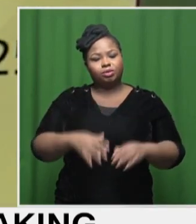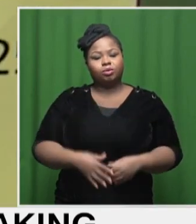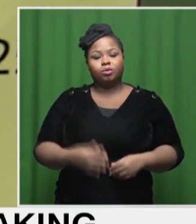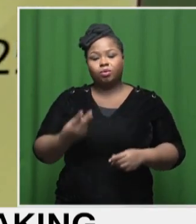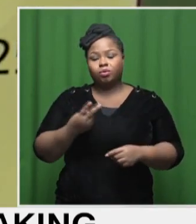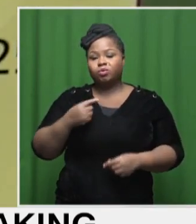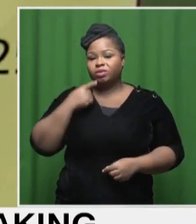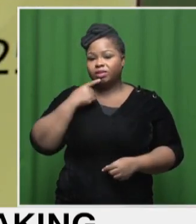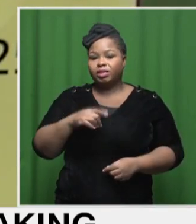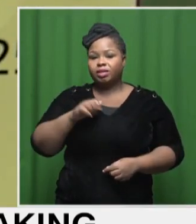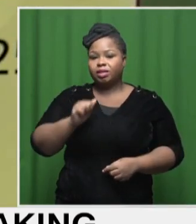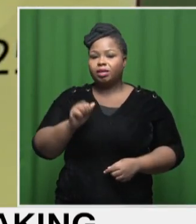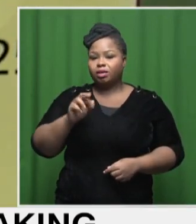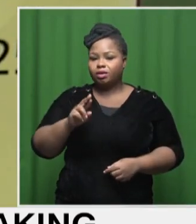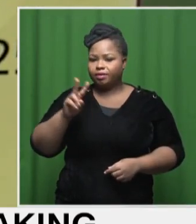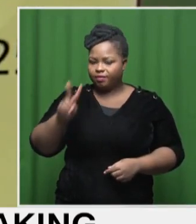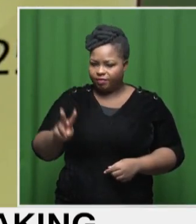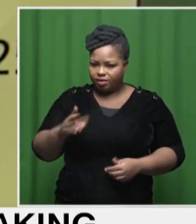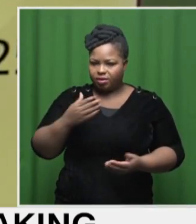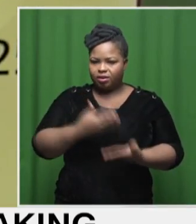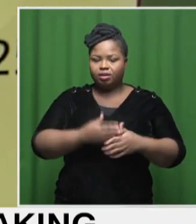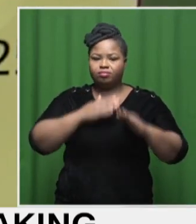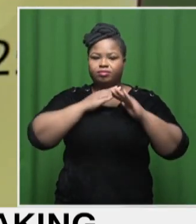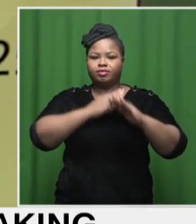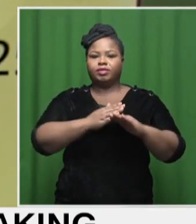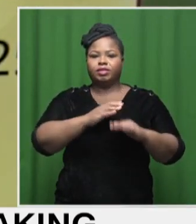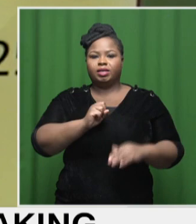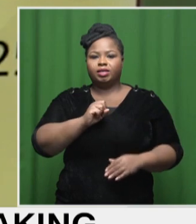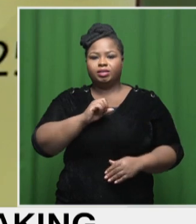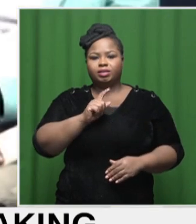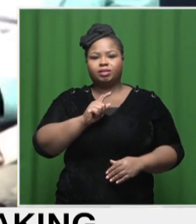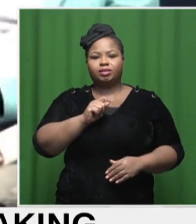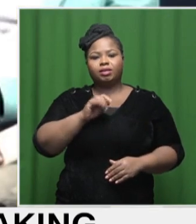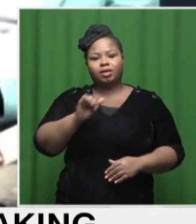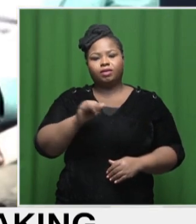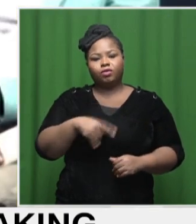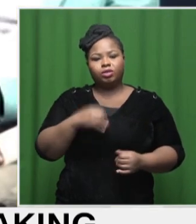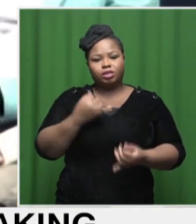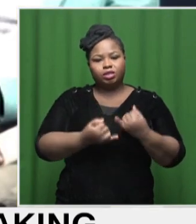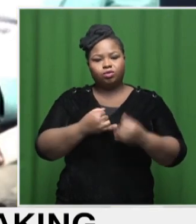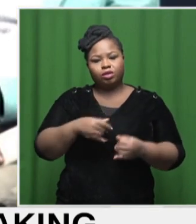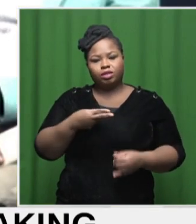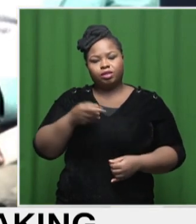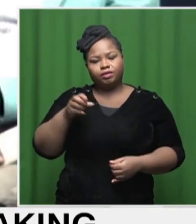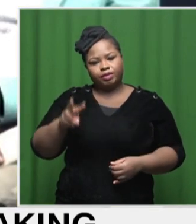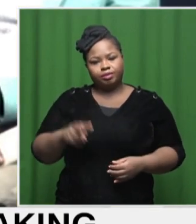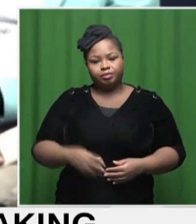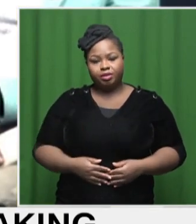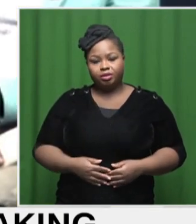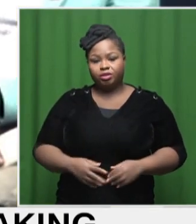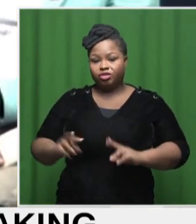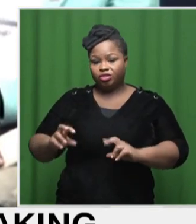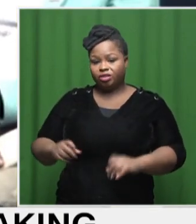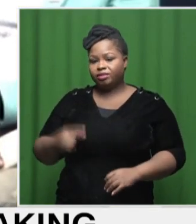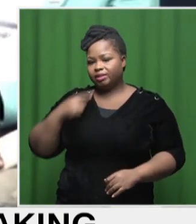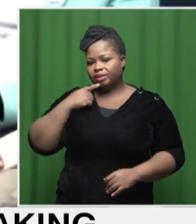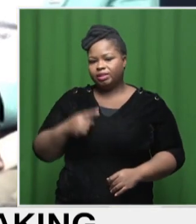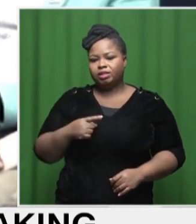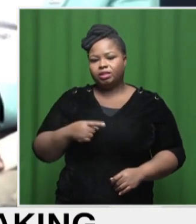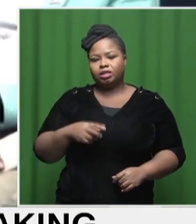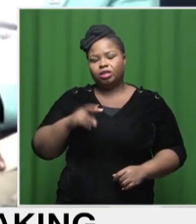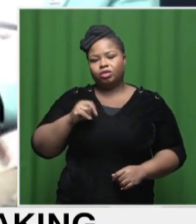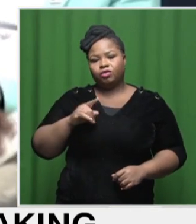that antiretrovirals prevent sexual transmission of HIV. Its research demonstrated that tenofovir gel